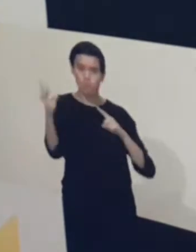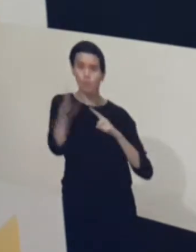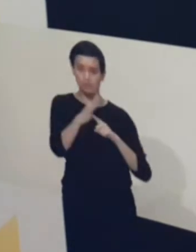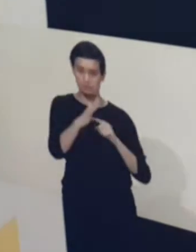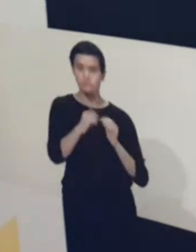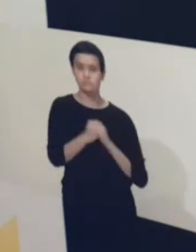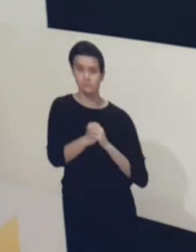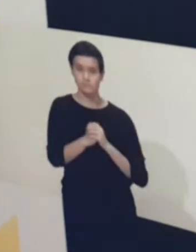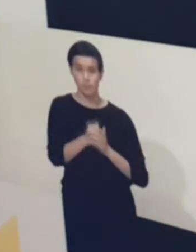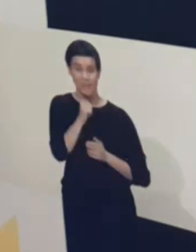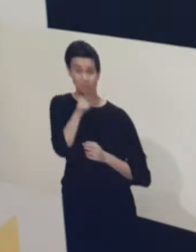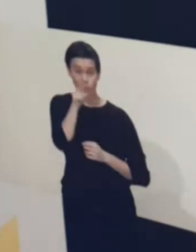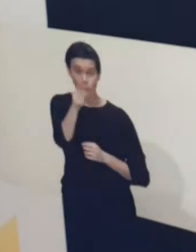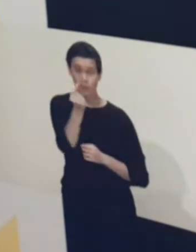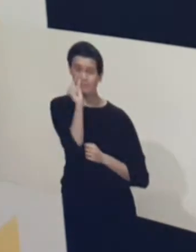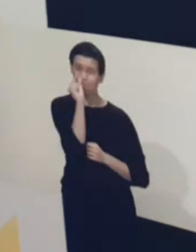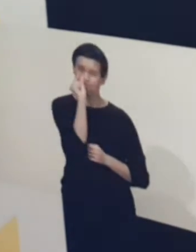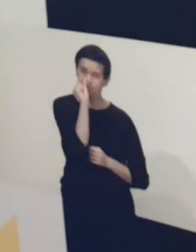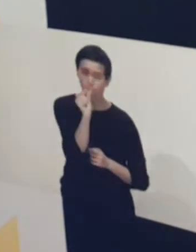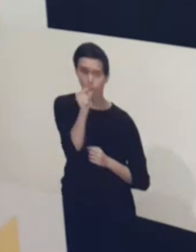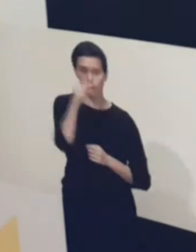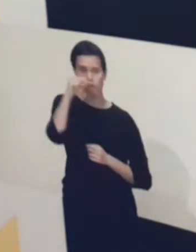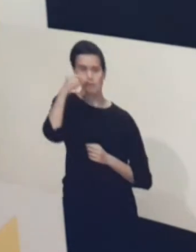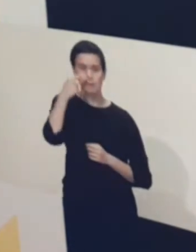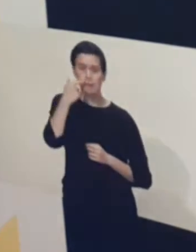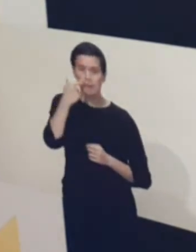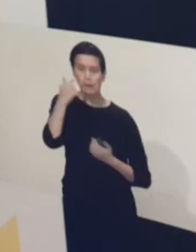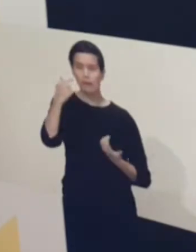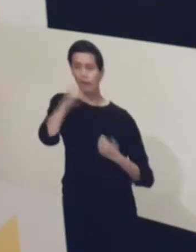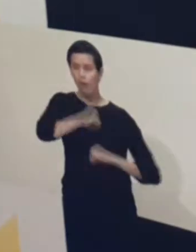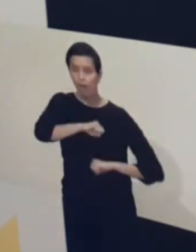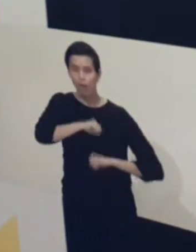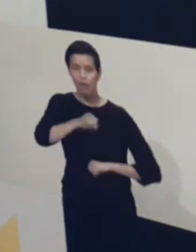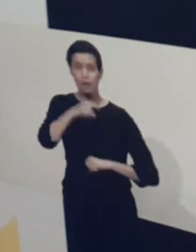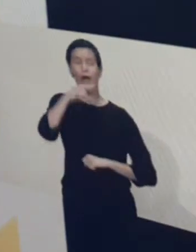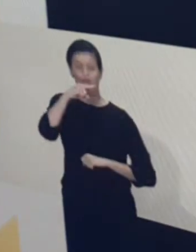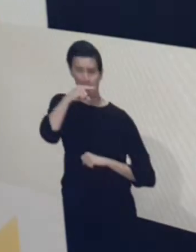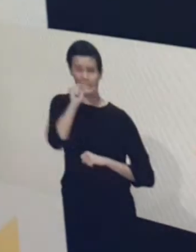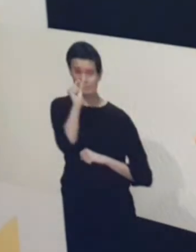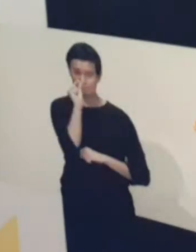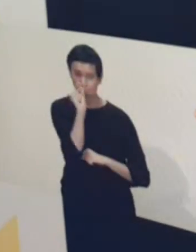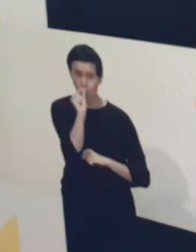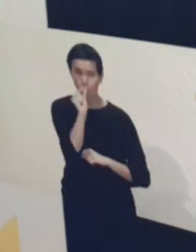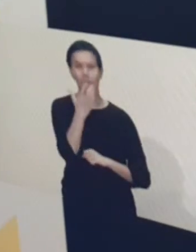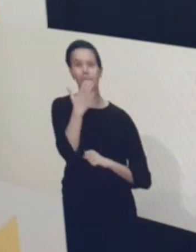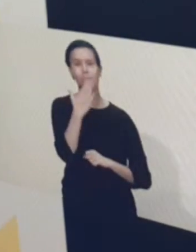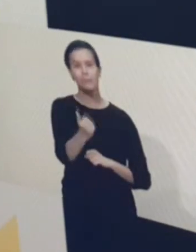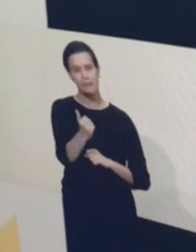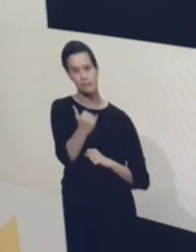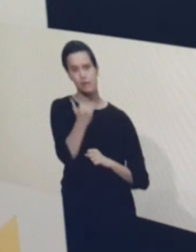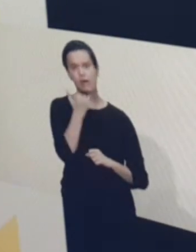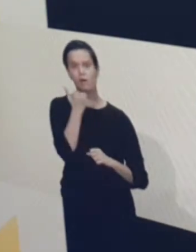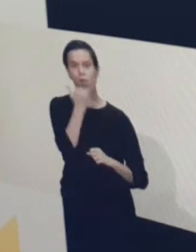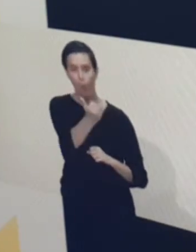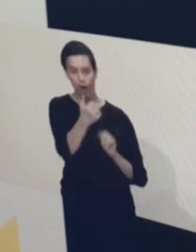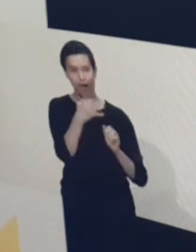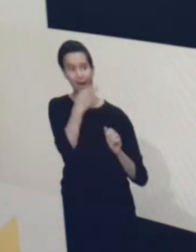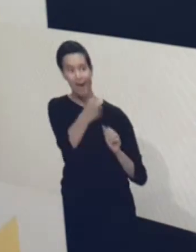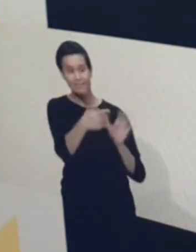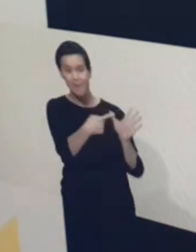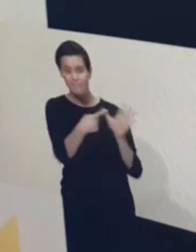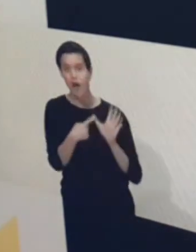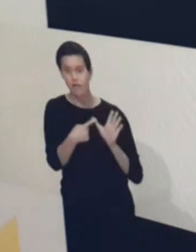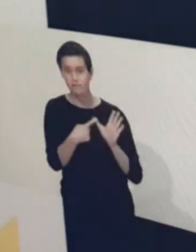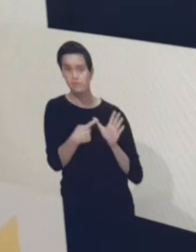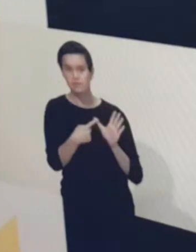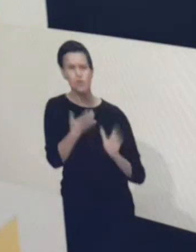short, if you get a sniffle or a sore throat or a cough, get advice and get a test quickly. Please don't be a